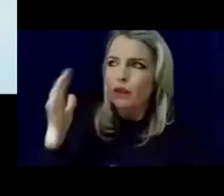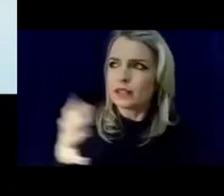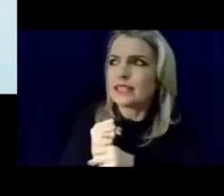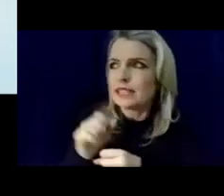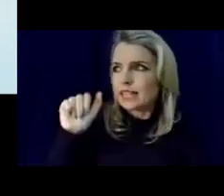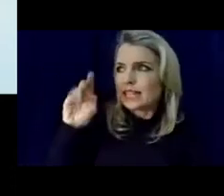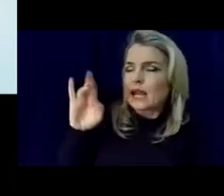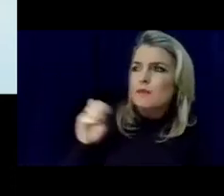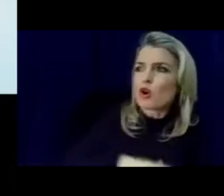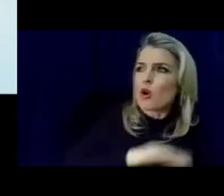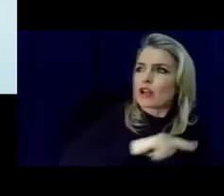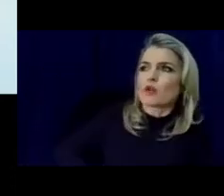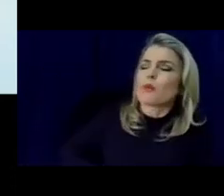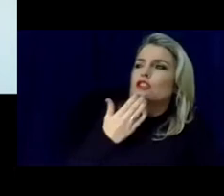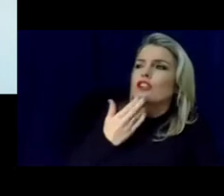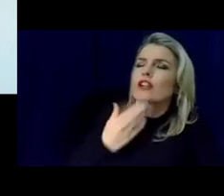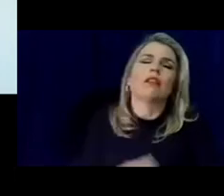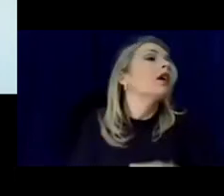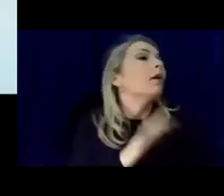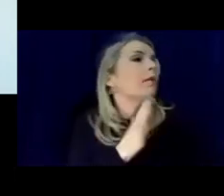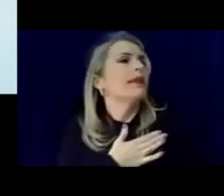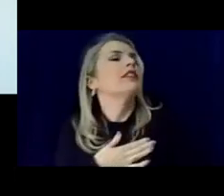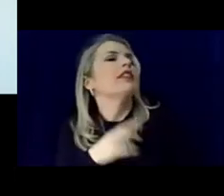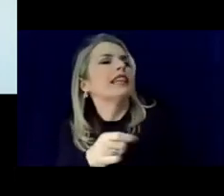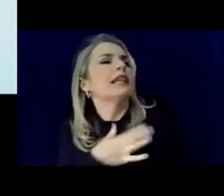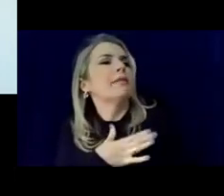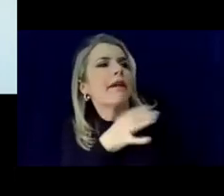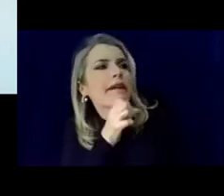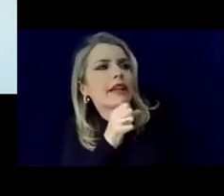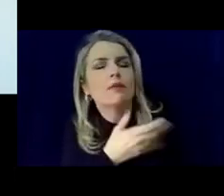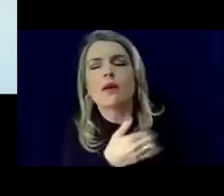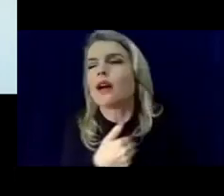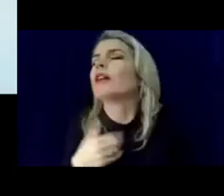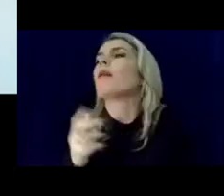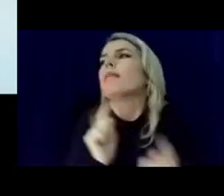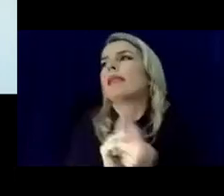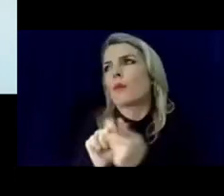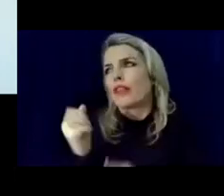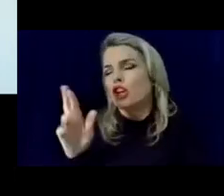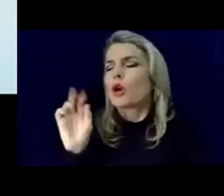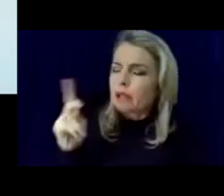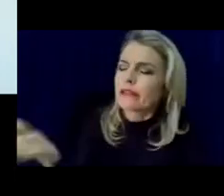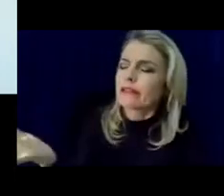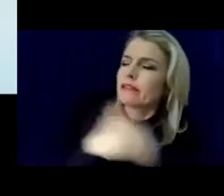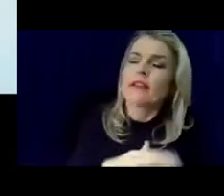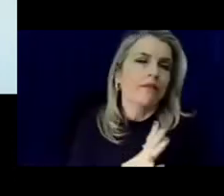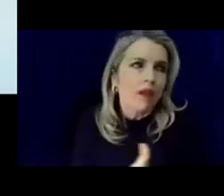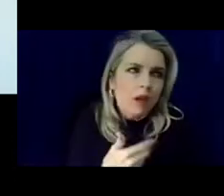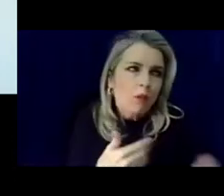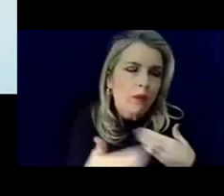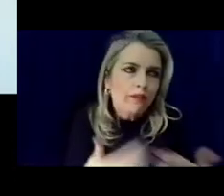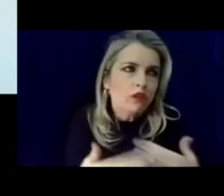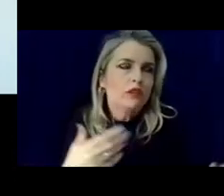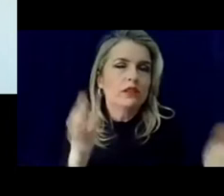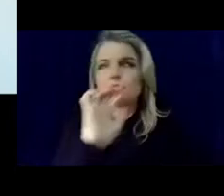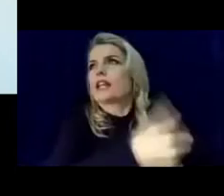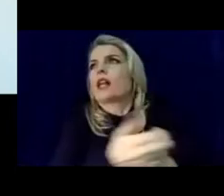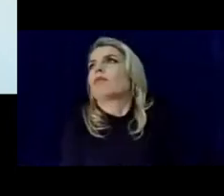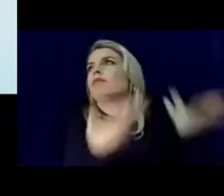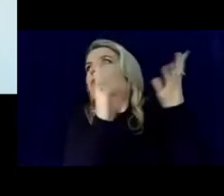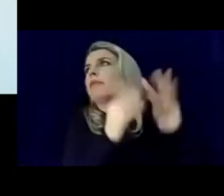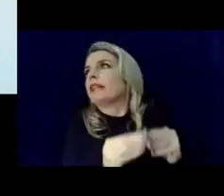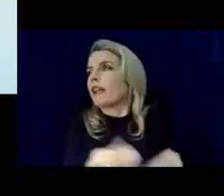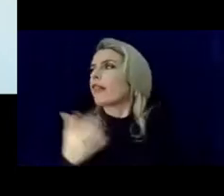Sugar. They need my age. Just meet with her. Fine, whatever. Set it up. Thank